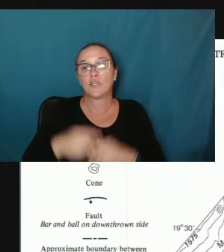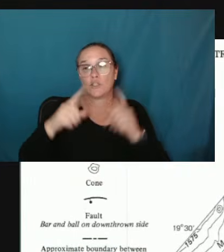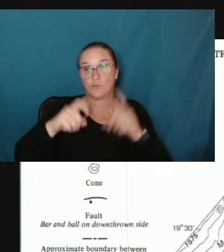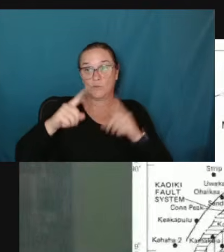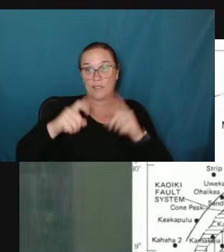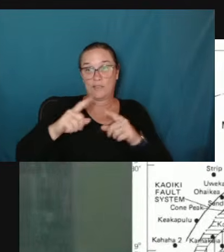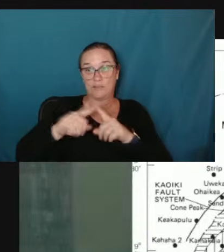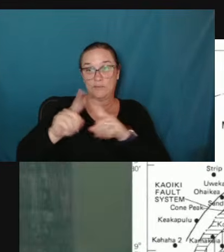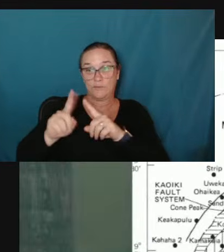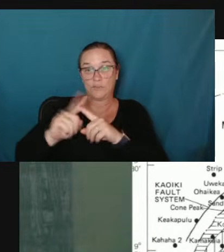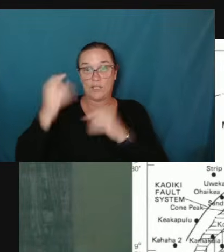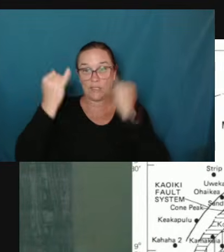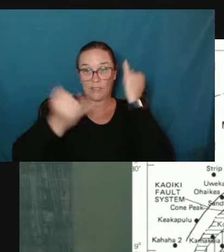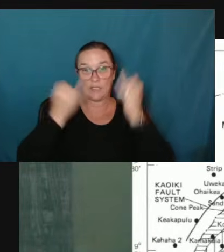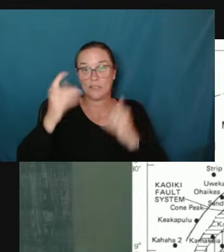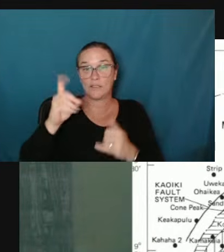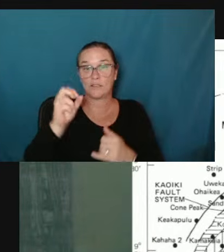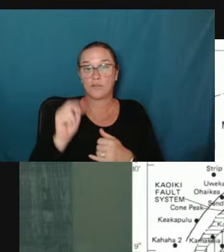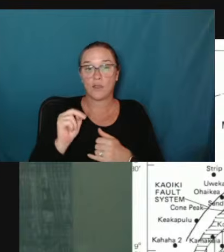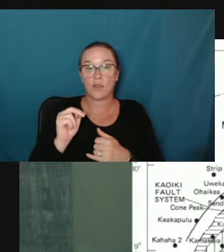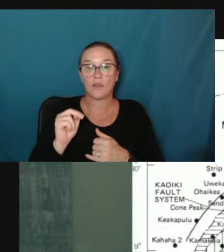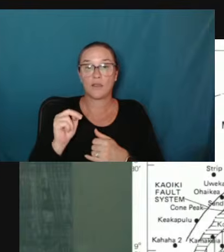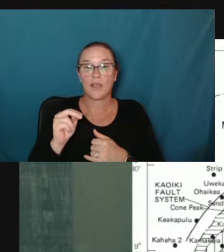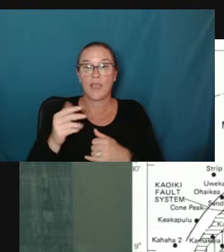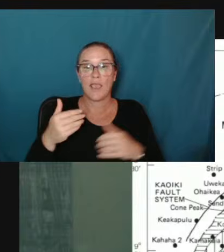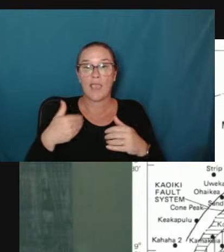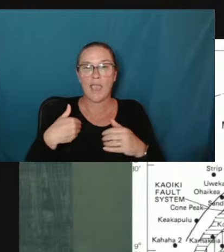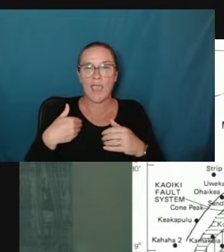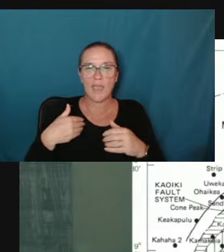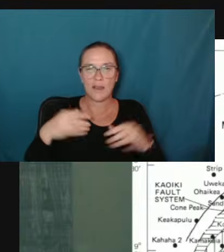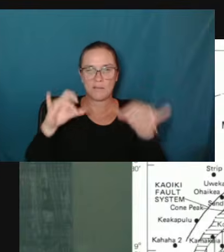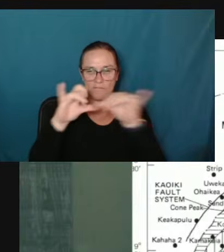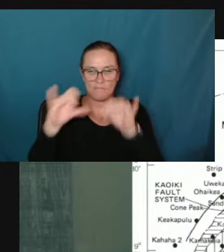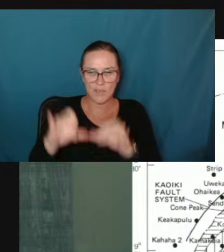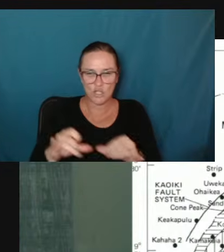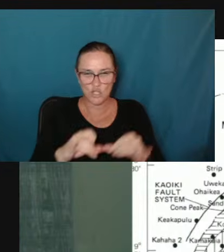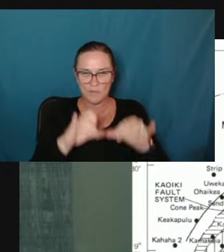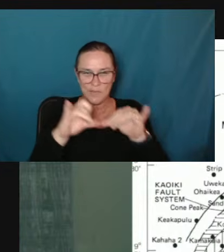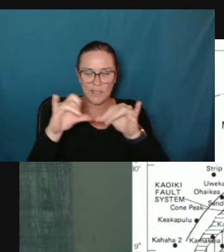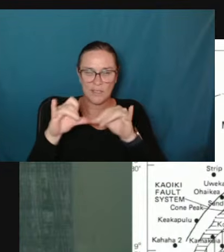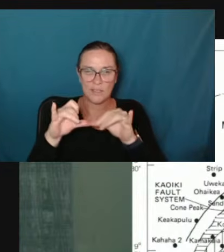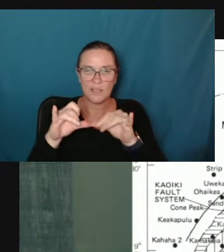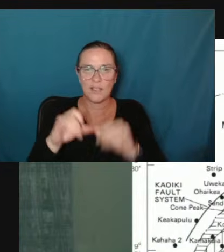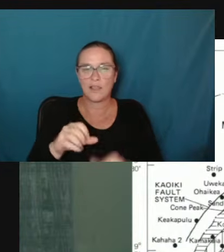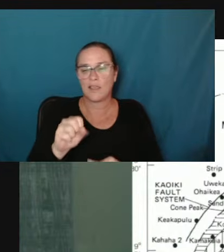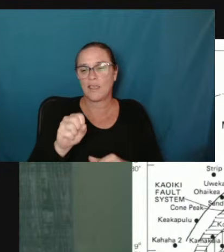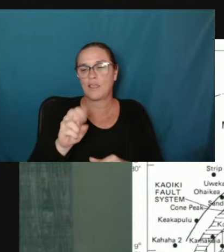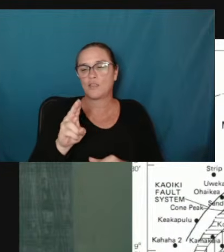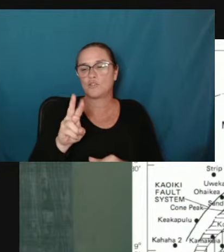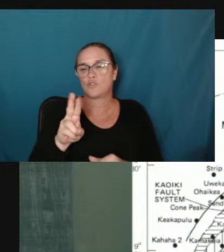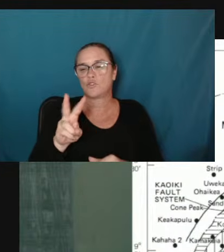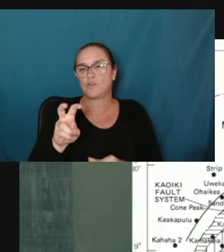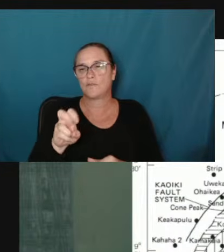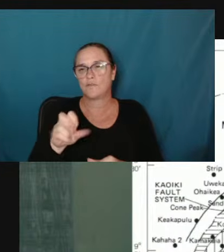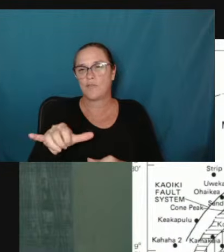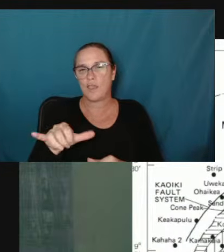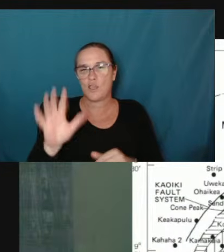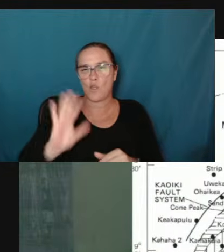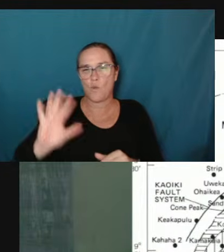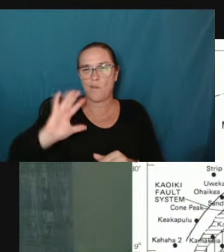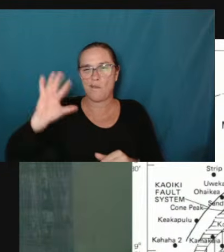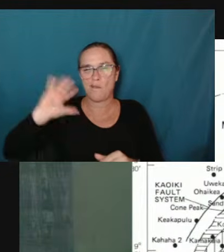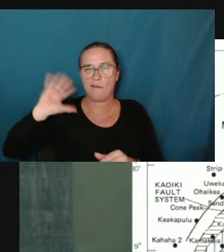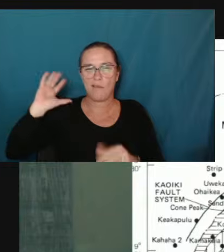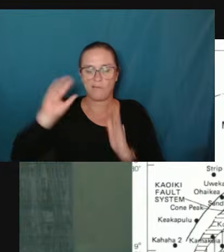Don got triangulation measurements made on the volcano, surveyor measurements, going all the way back to